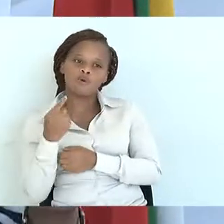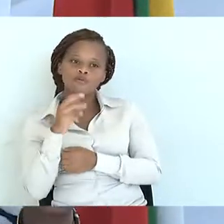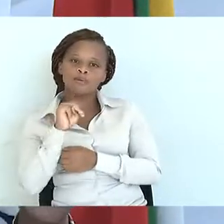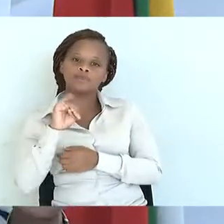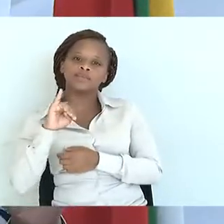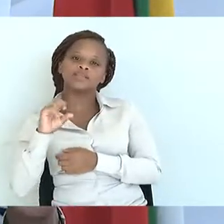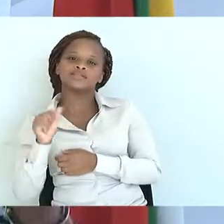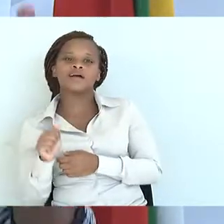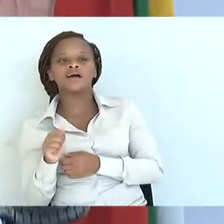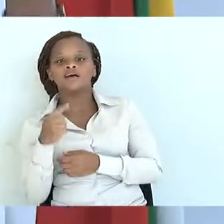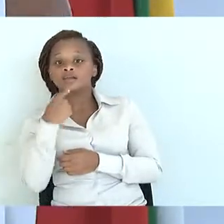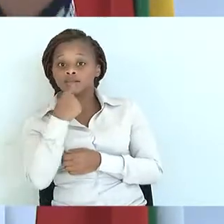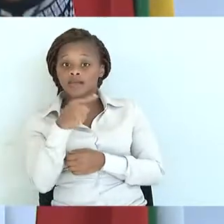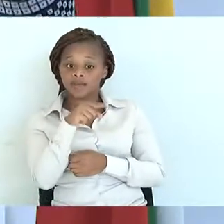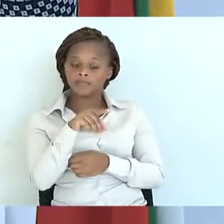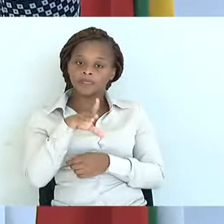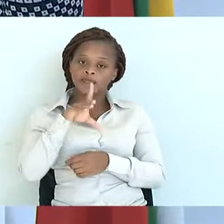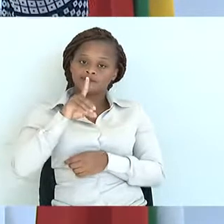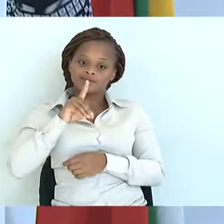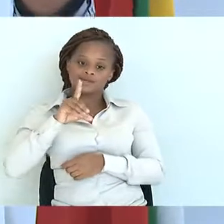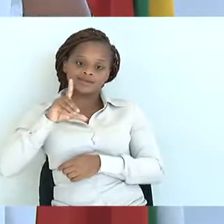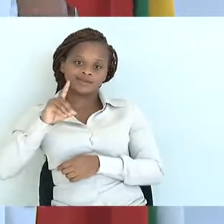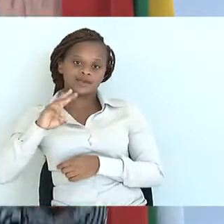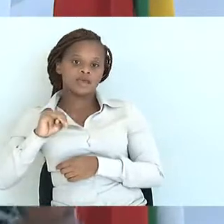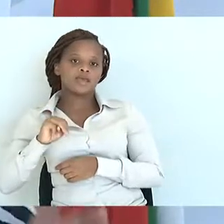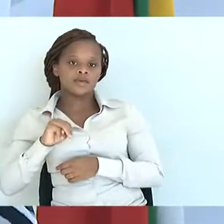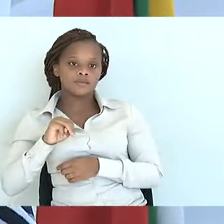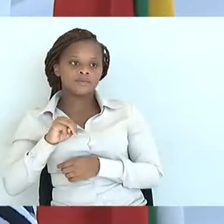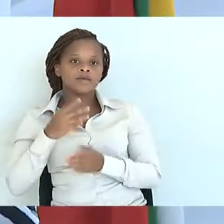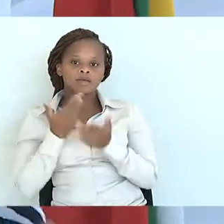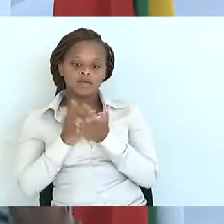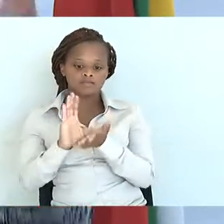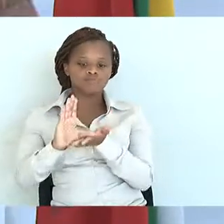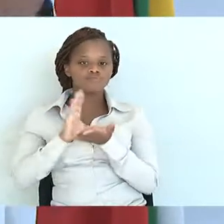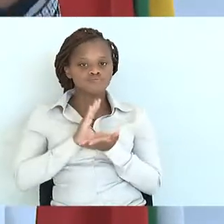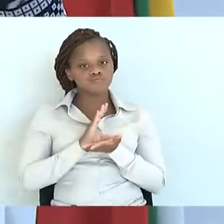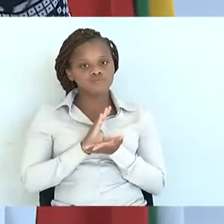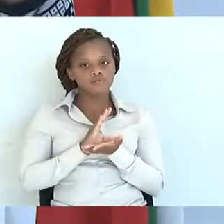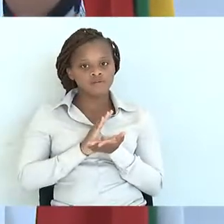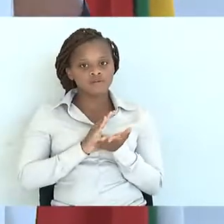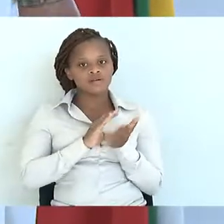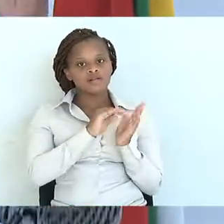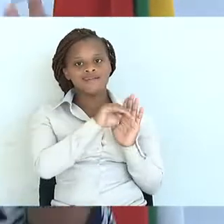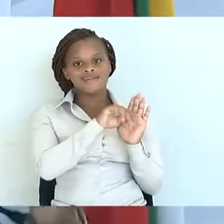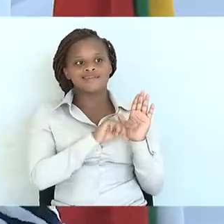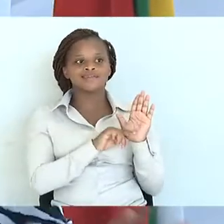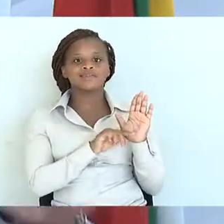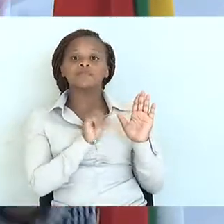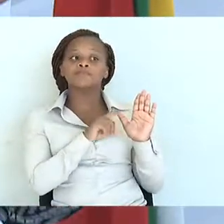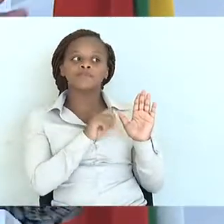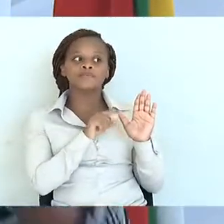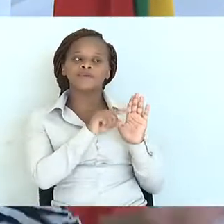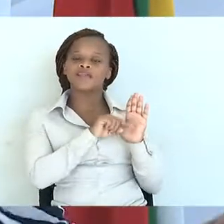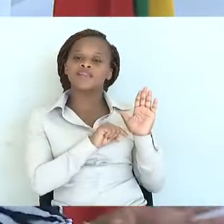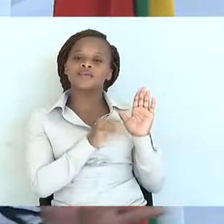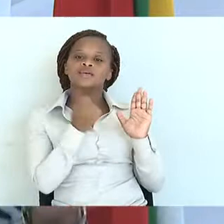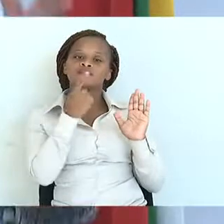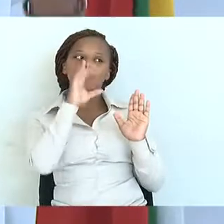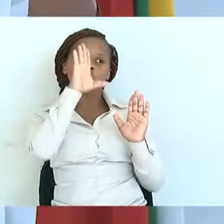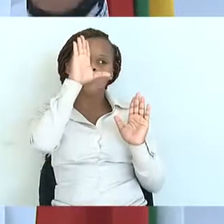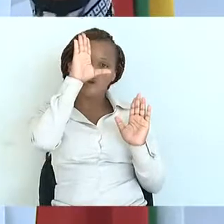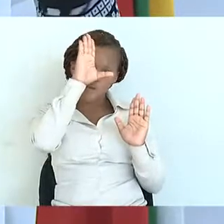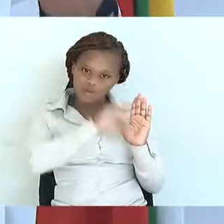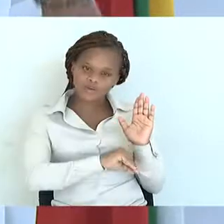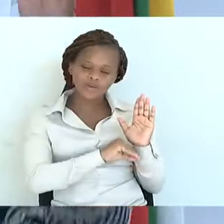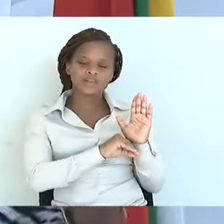district development model finally develop a procurement list. Maba develop a procurement list ya yonke into